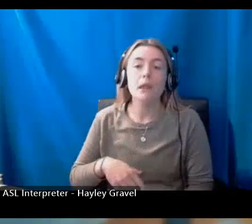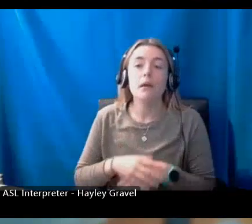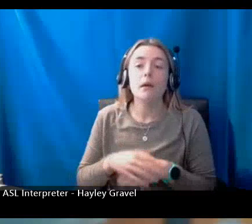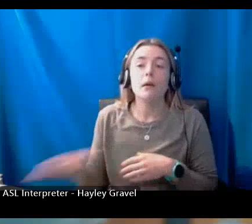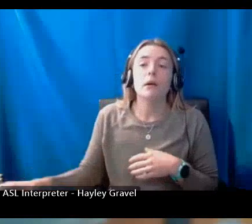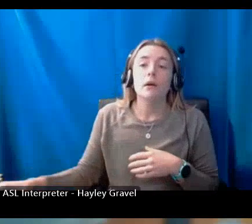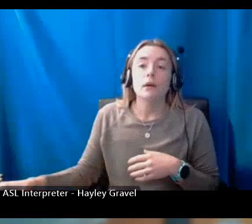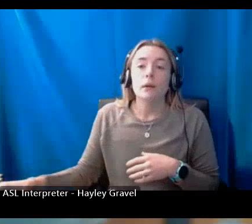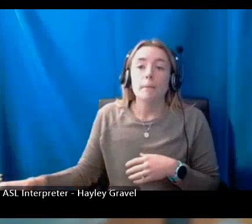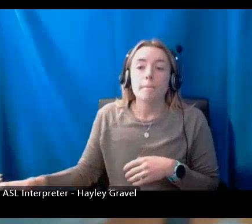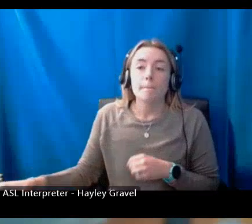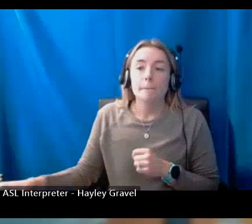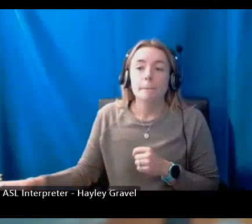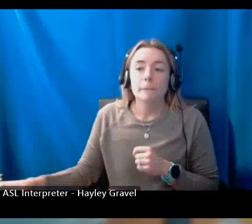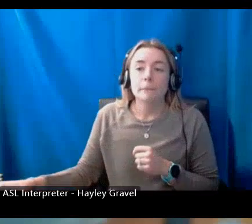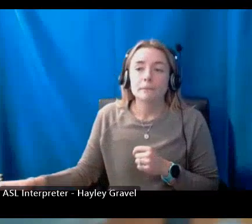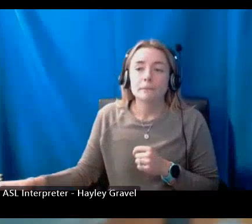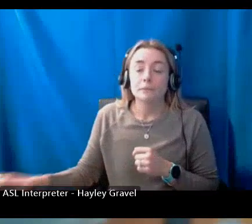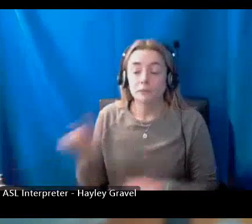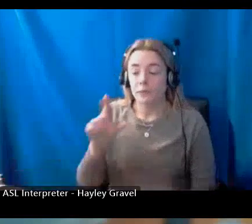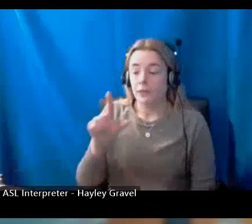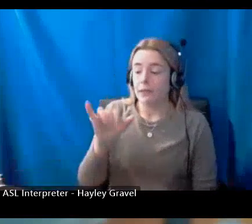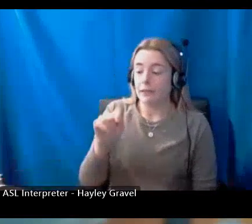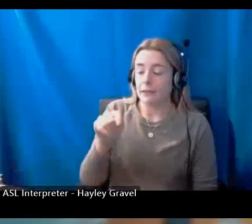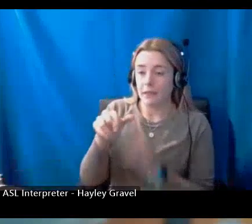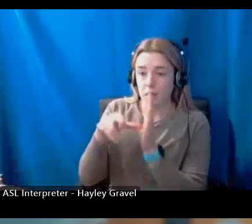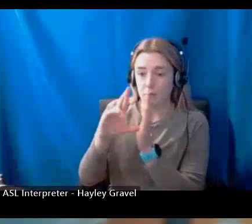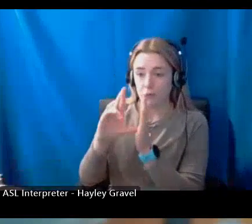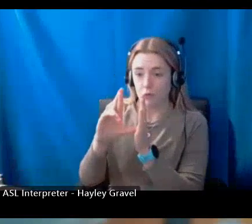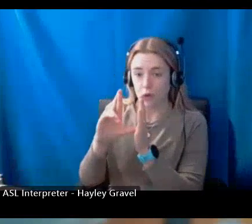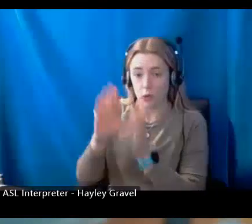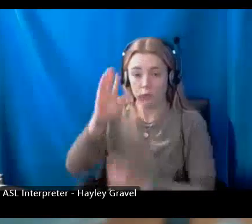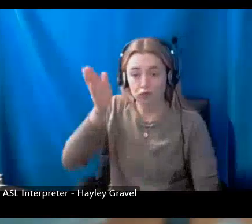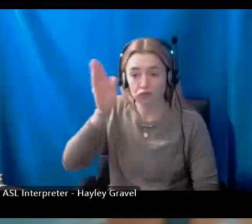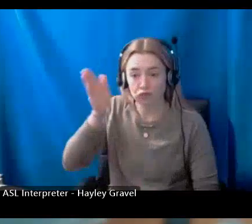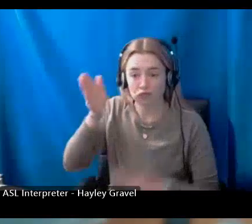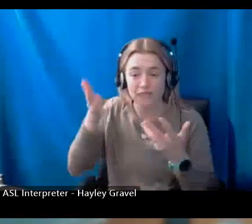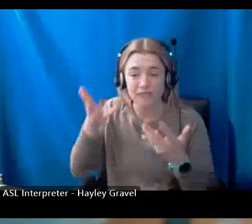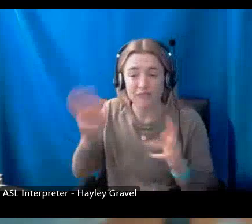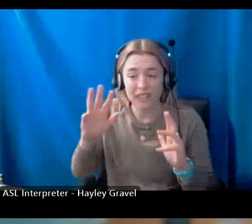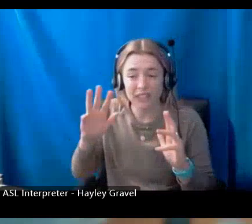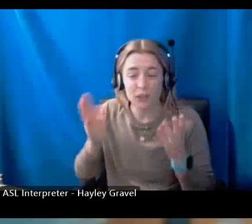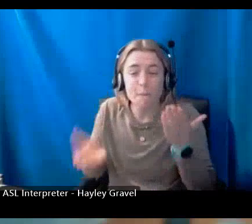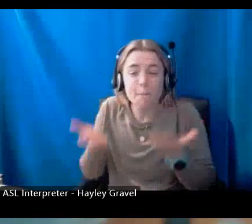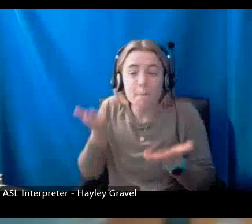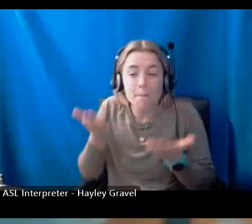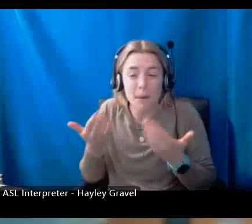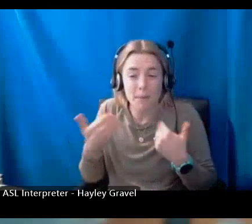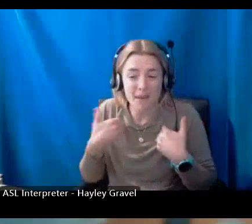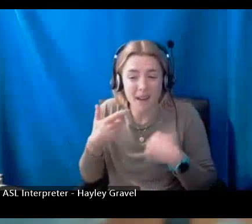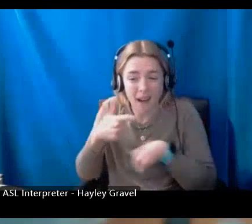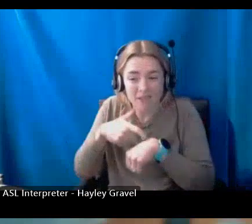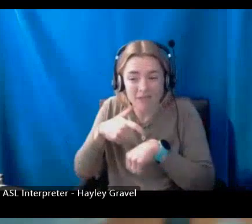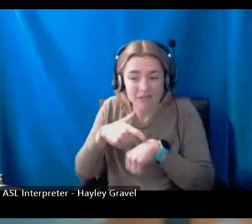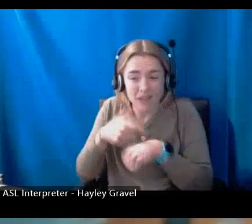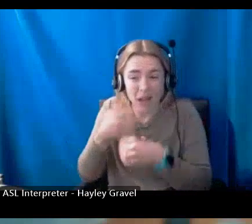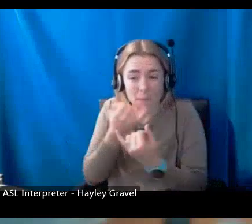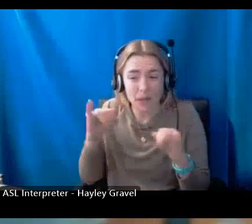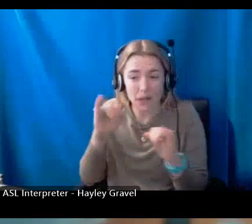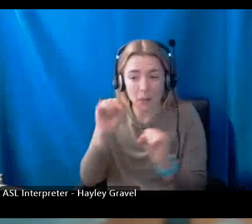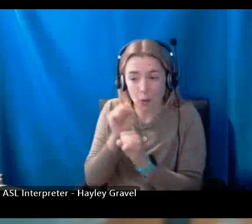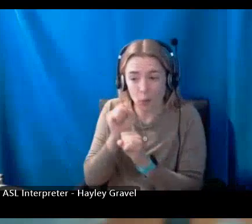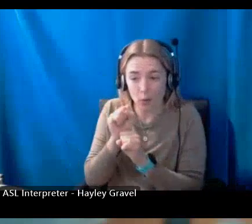time after I do the lit review lecture that you can work on them. So if that's the case, I'll just release you to